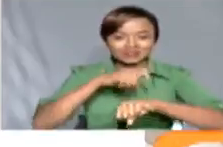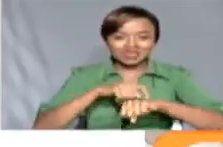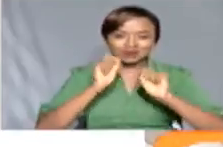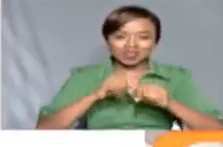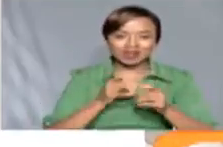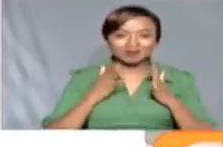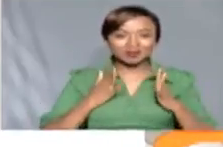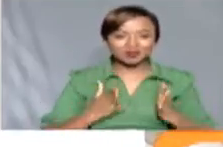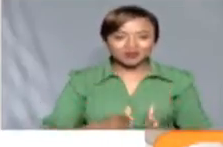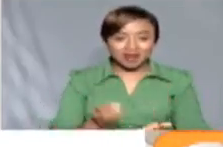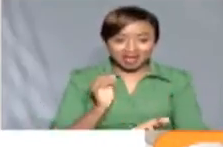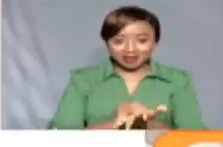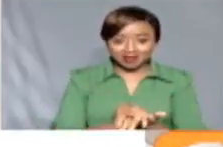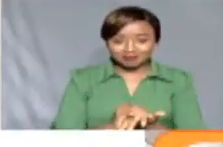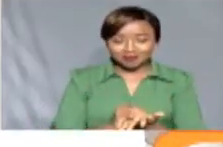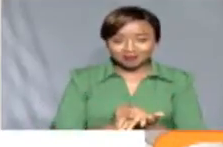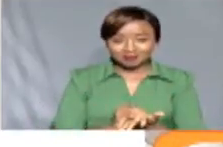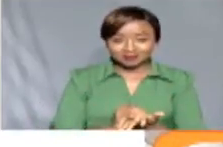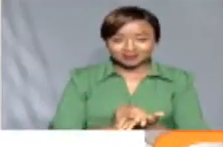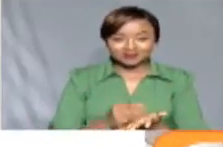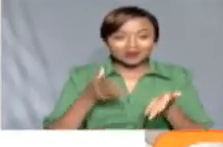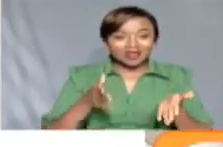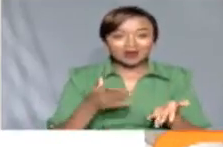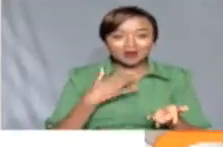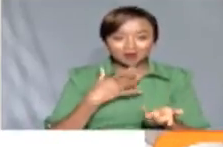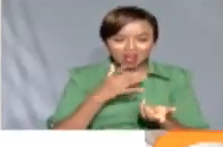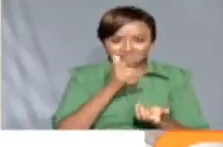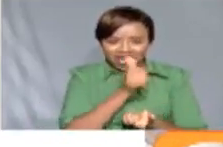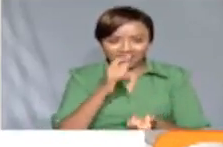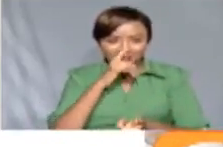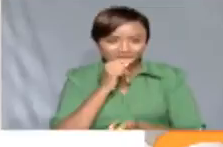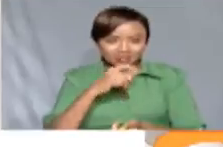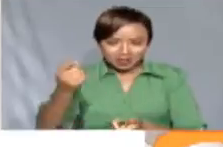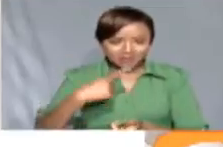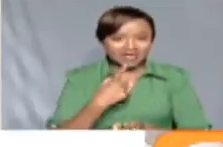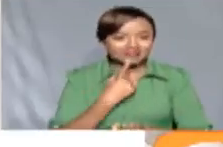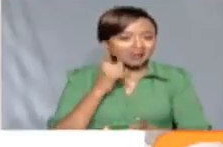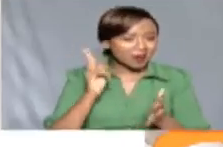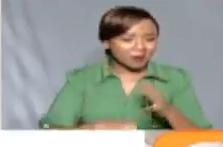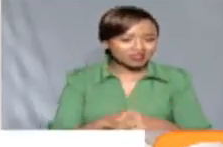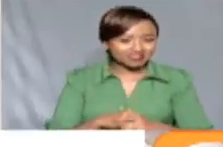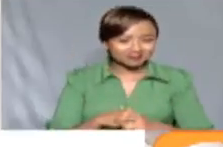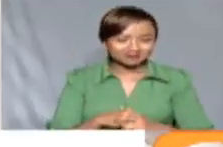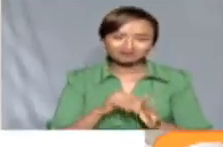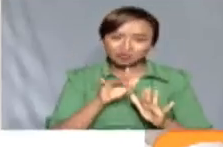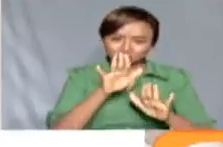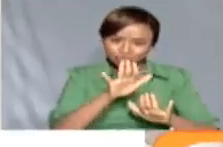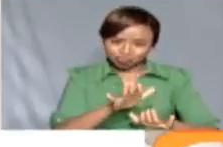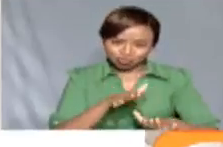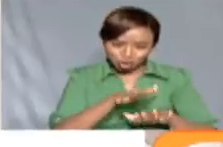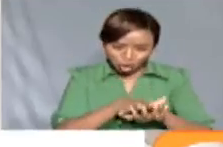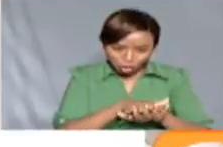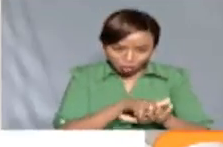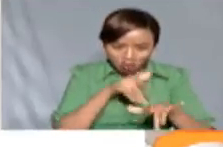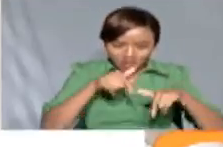human again. This is why I must finish tonight by a tweet from Nicholas Rabach, who says, "Slowly humanity